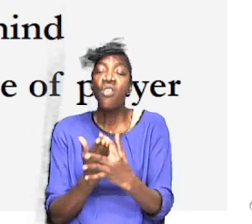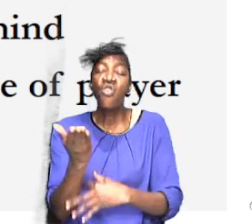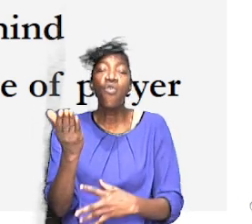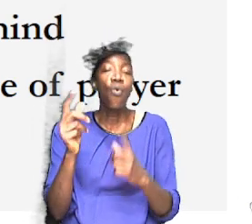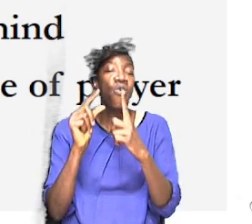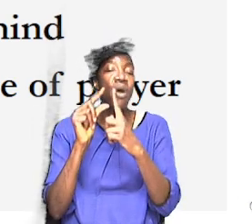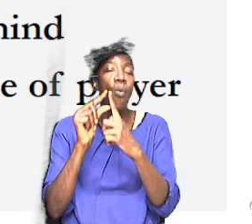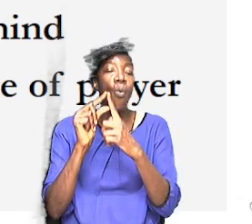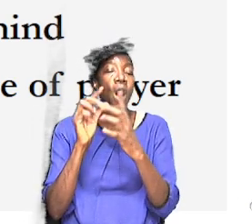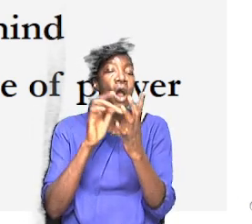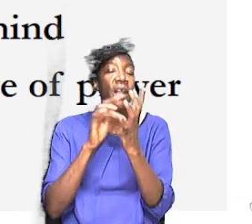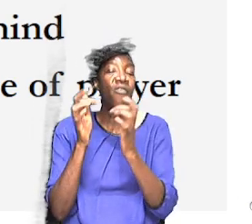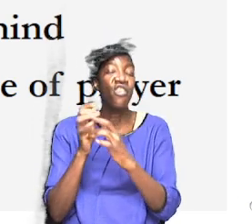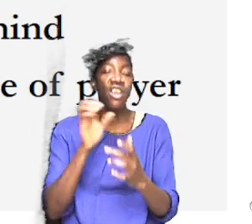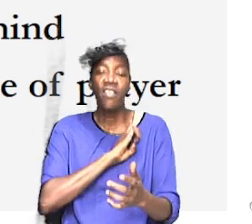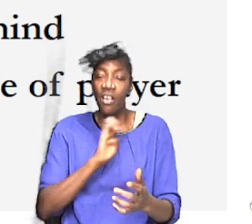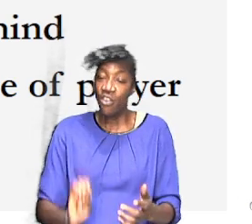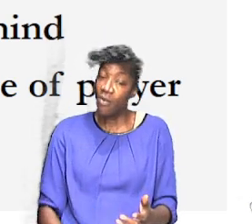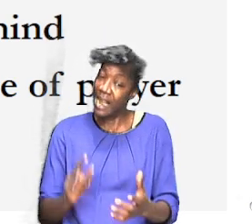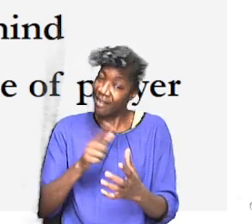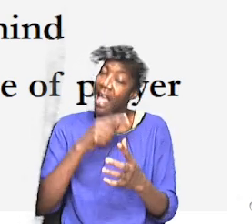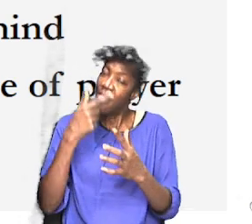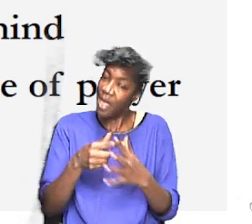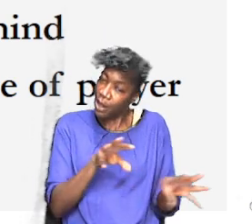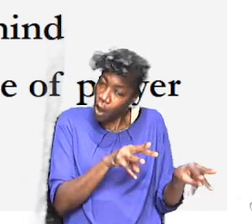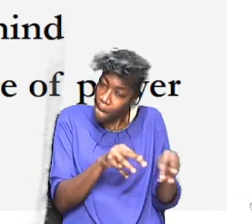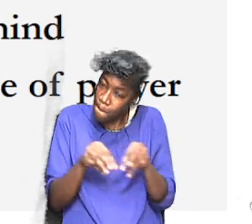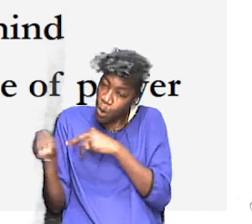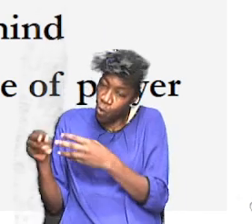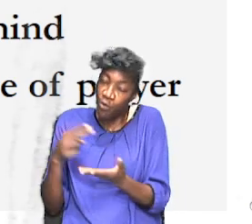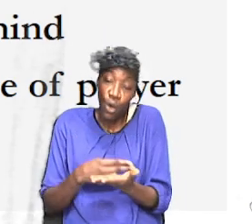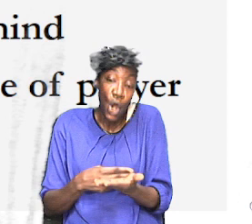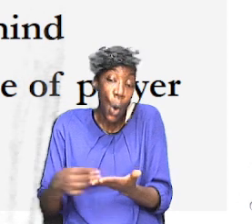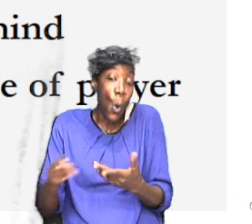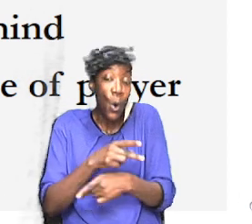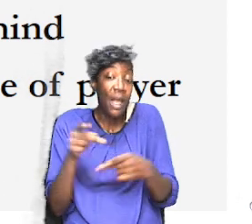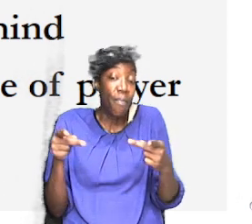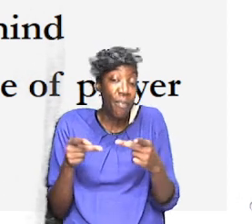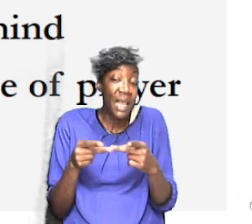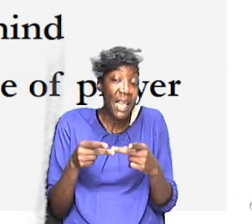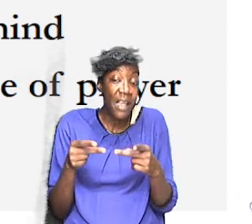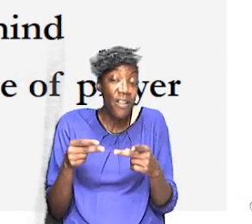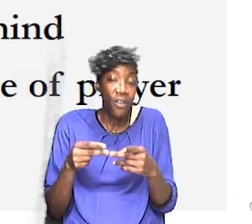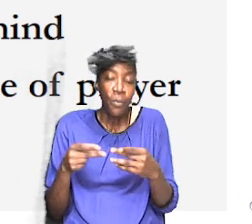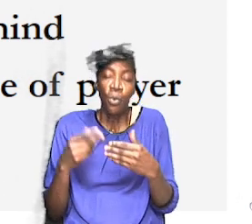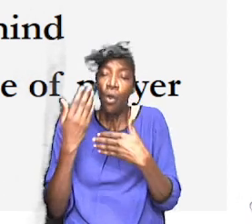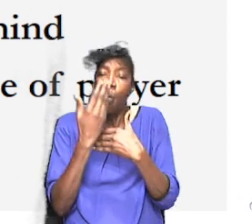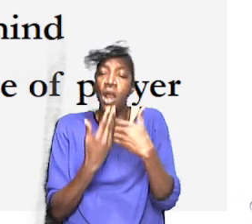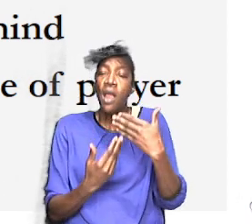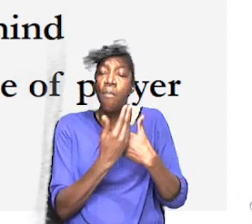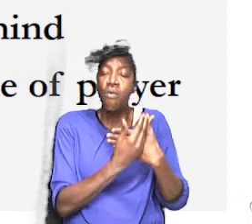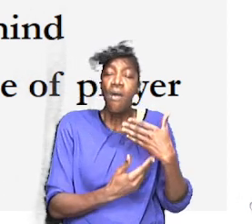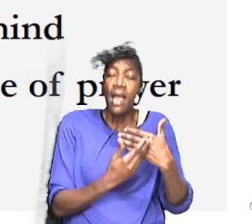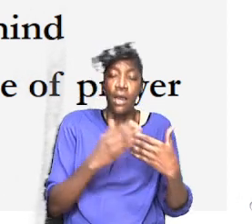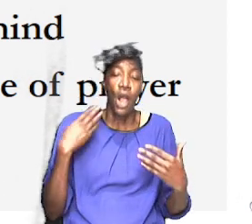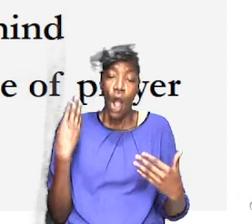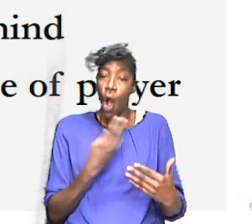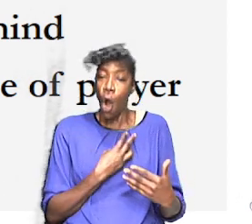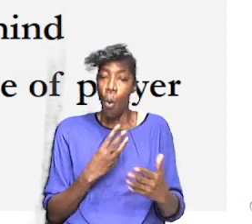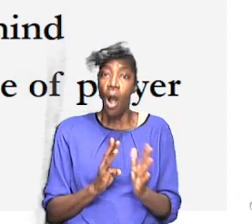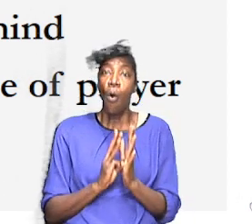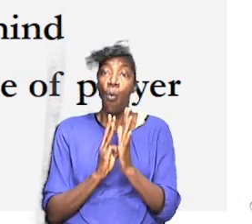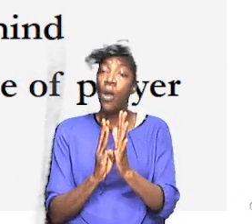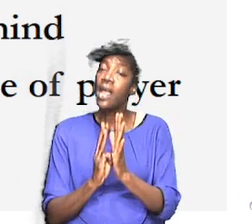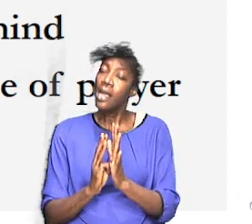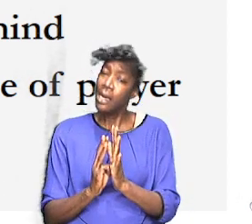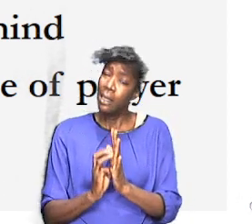Christ. Then he moves us into the holy place, where we go to the table of shewbread, where our will is being submitted to